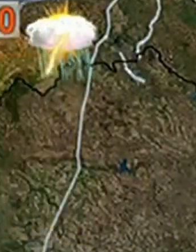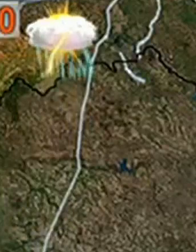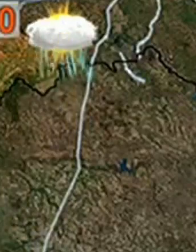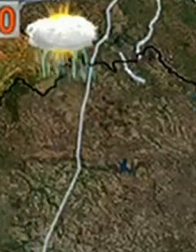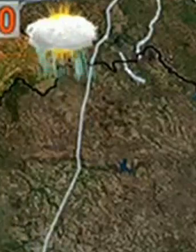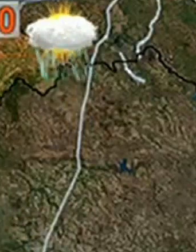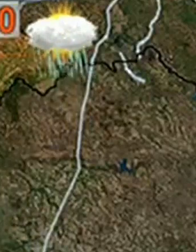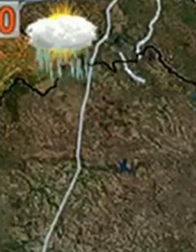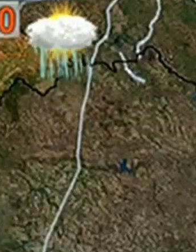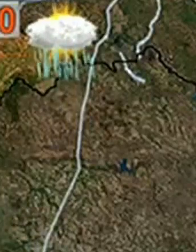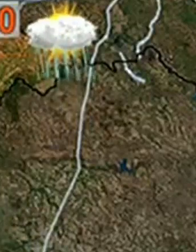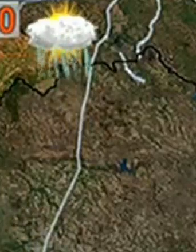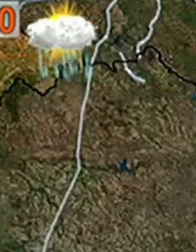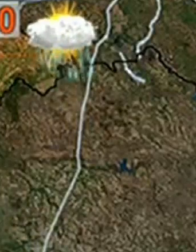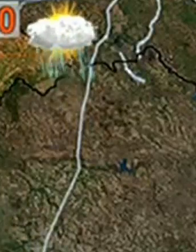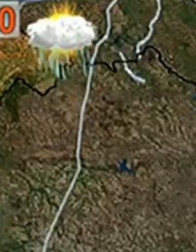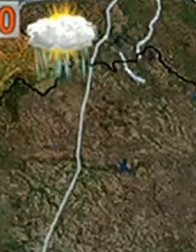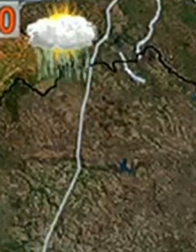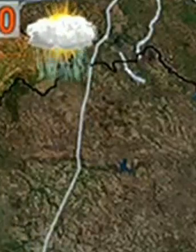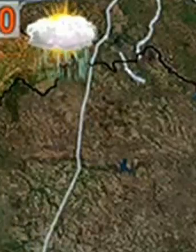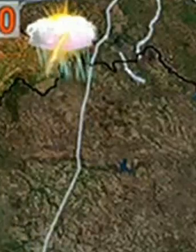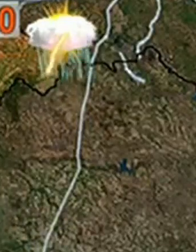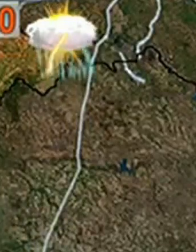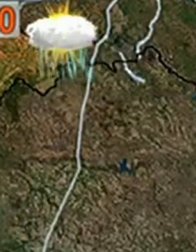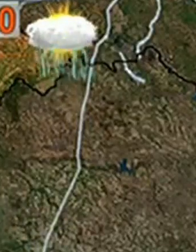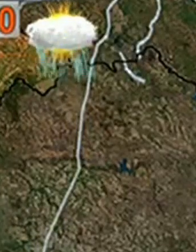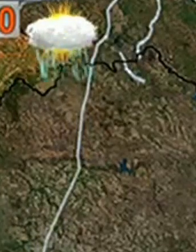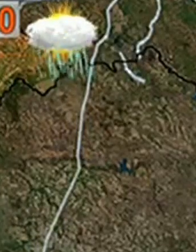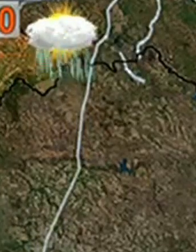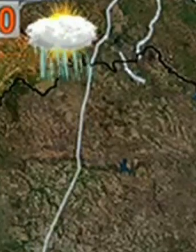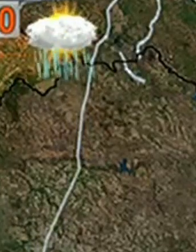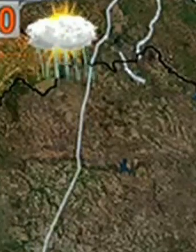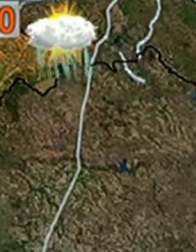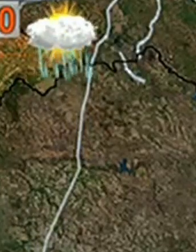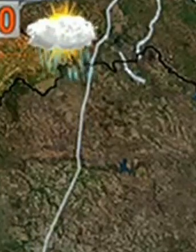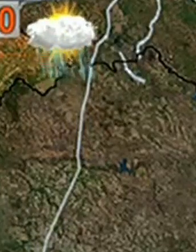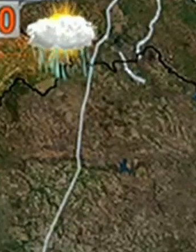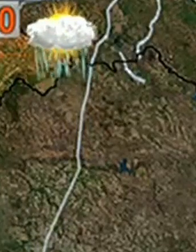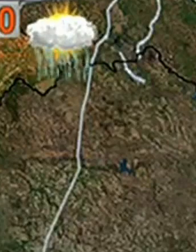ka digata di le 14 go ya go di le 34 Taung ka digata di le 13 go ya go